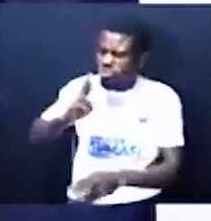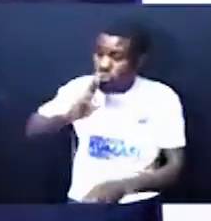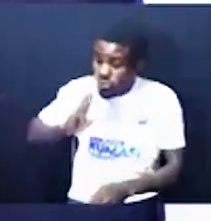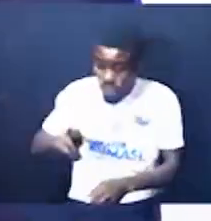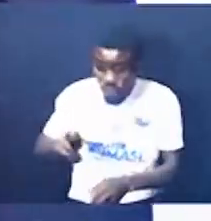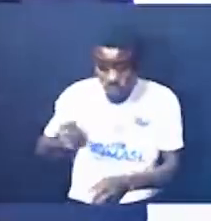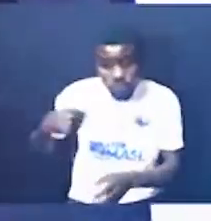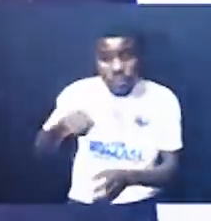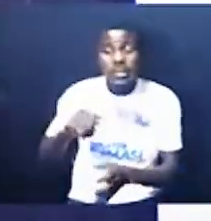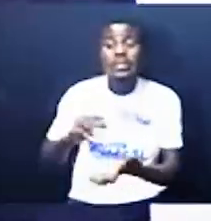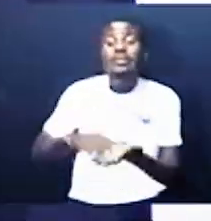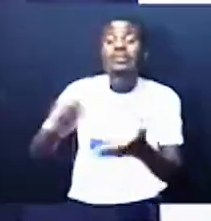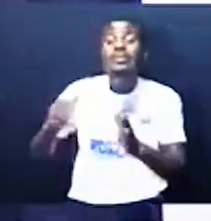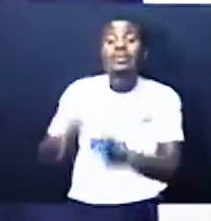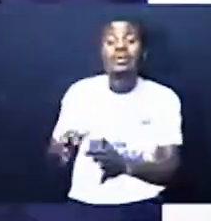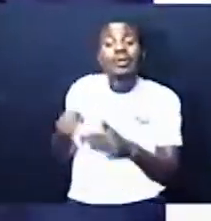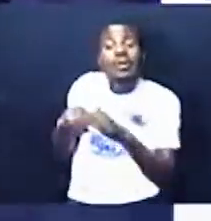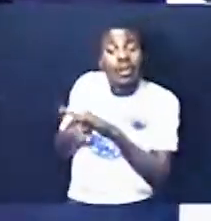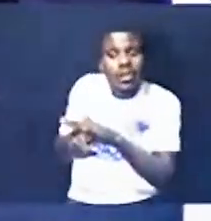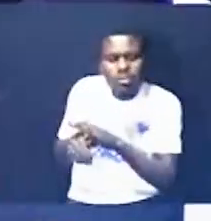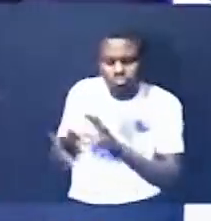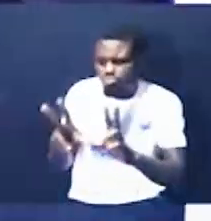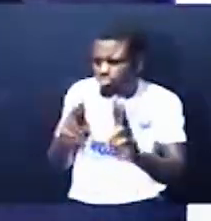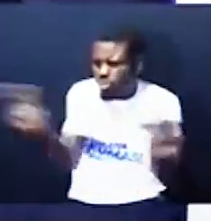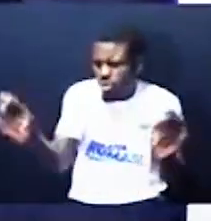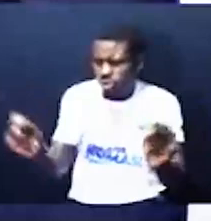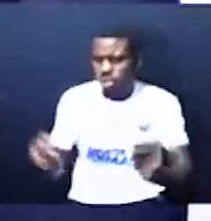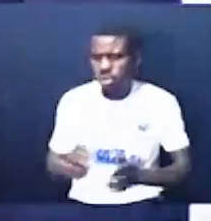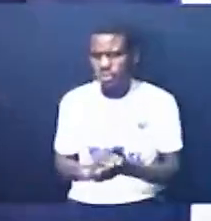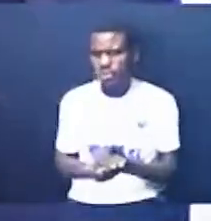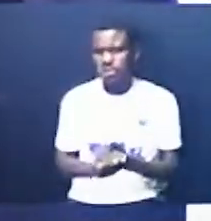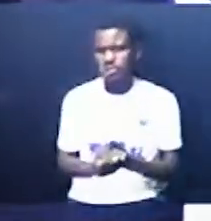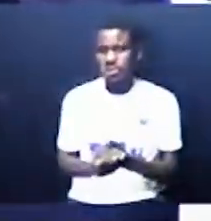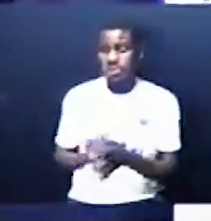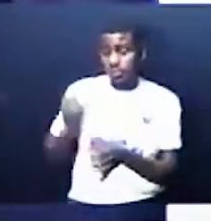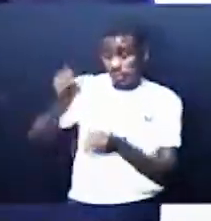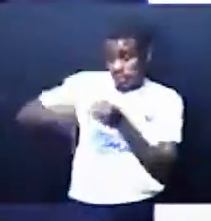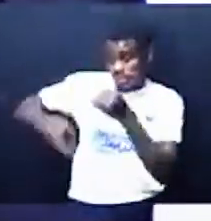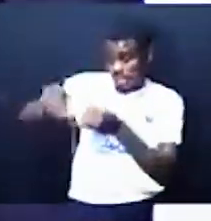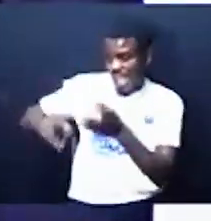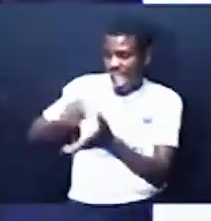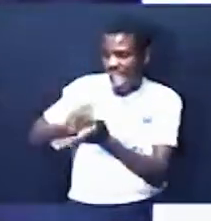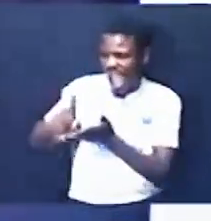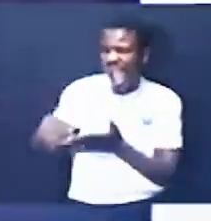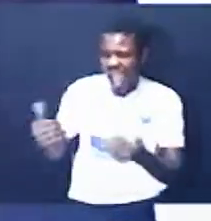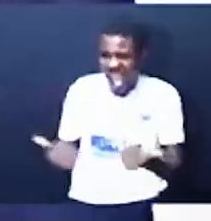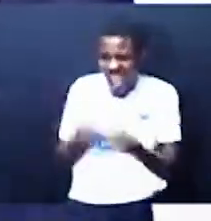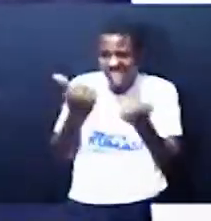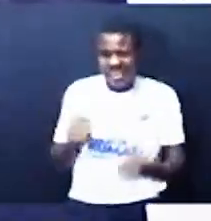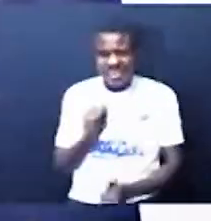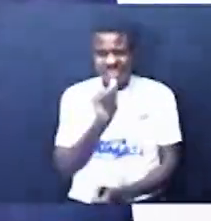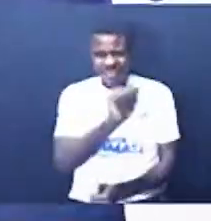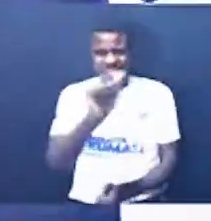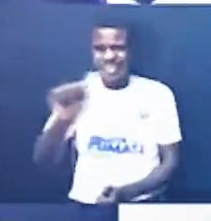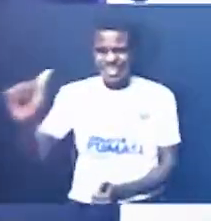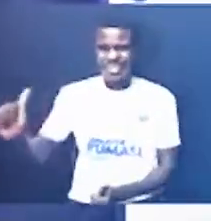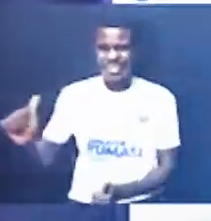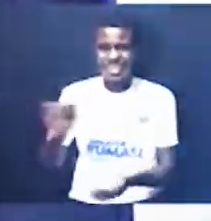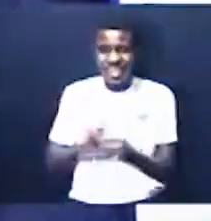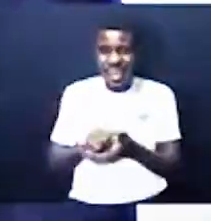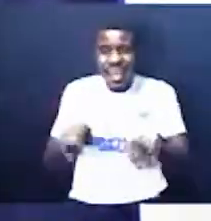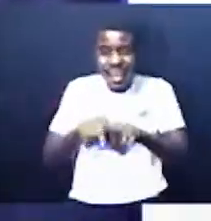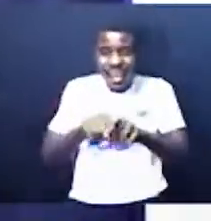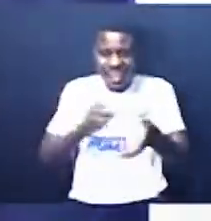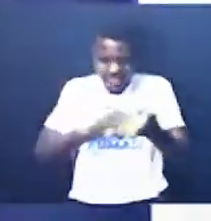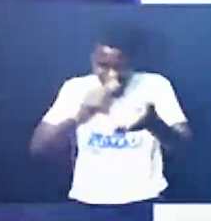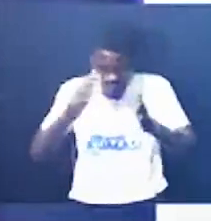year, brandy boy for a you one dear to Jummy. No, Debida. Last week we challenged ourselves. As a net, you say you won't cry. As believers,